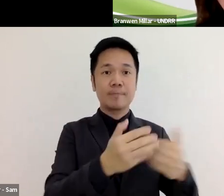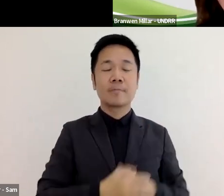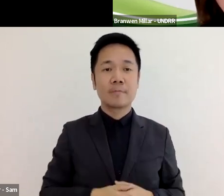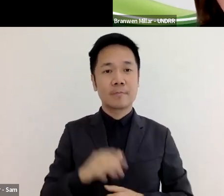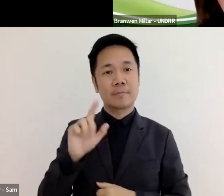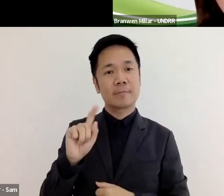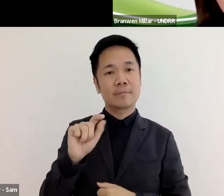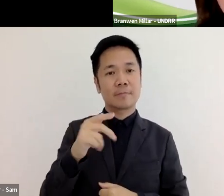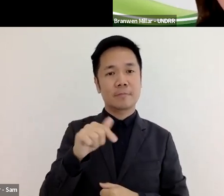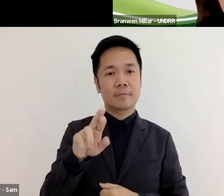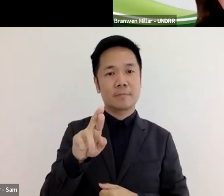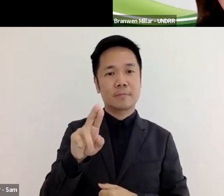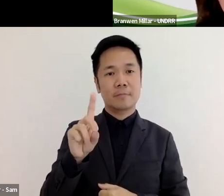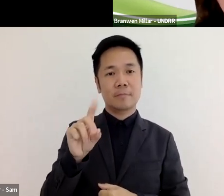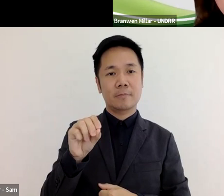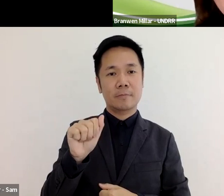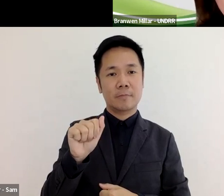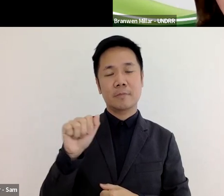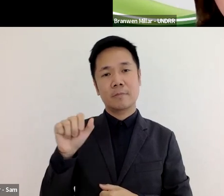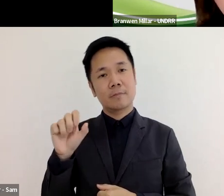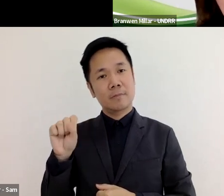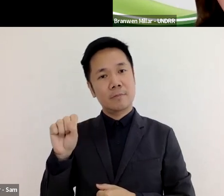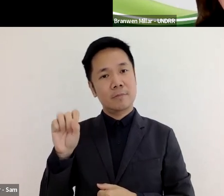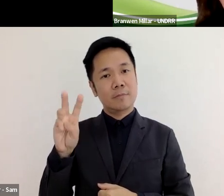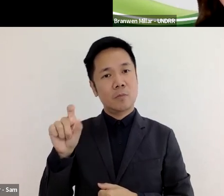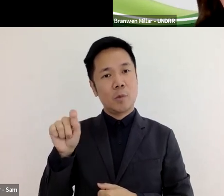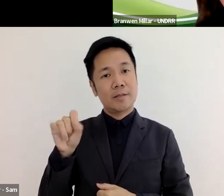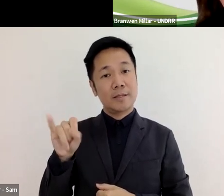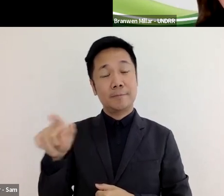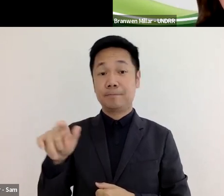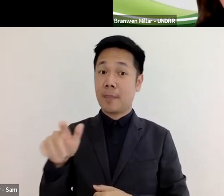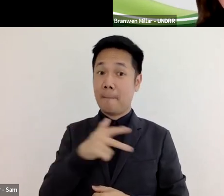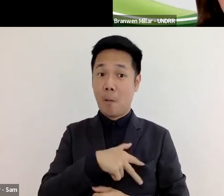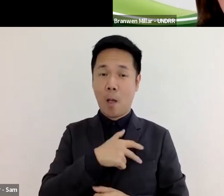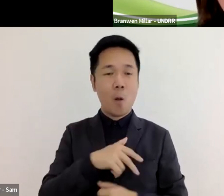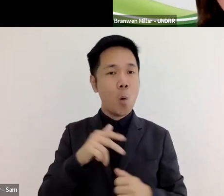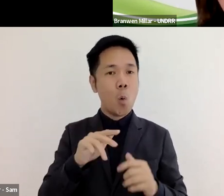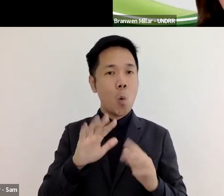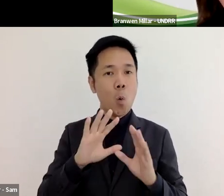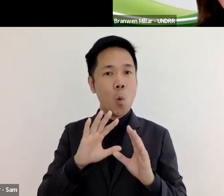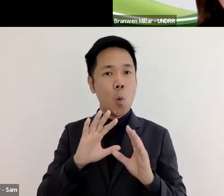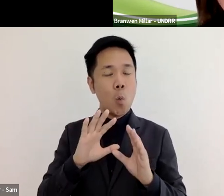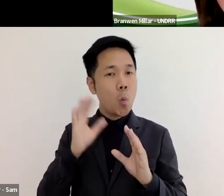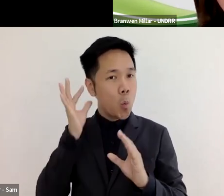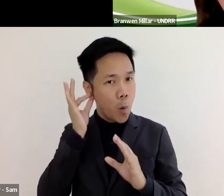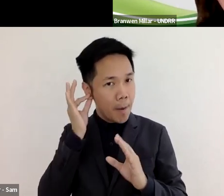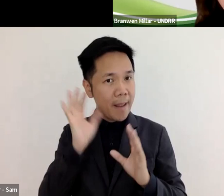Perada Fumesewati, Department of Women's Affairs and Family Development for Thailand.